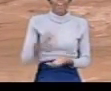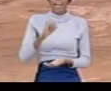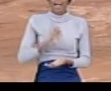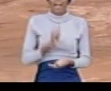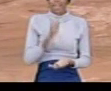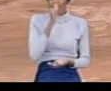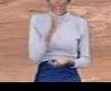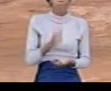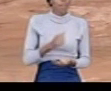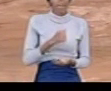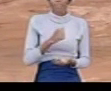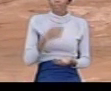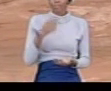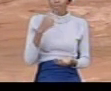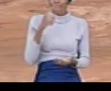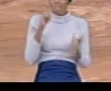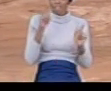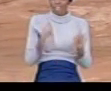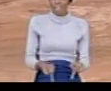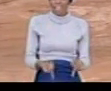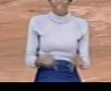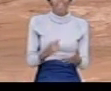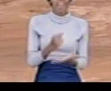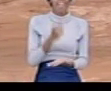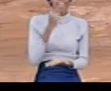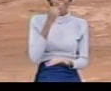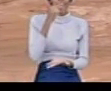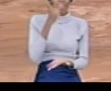amen. I am thou whosoever,